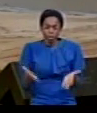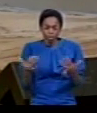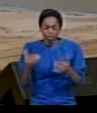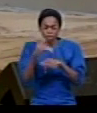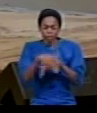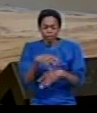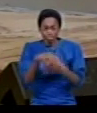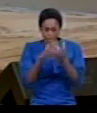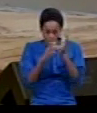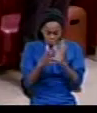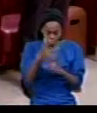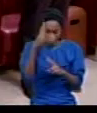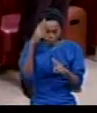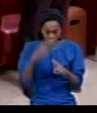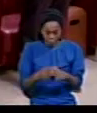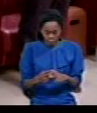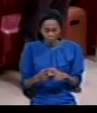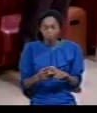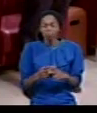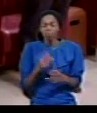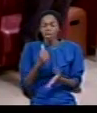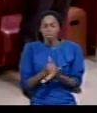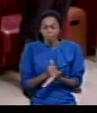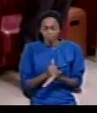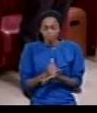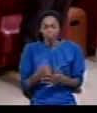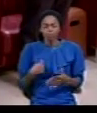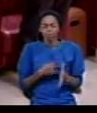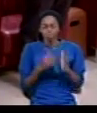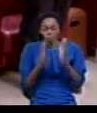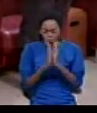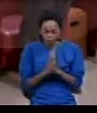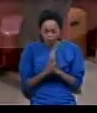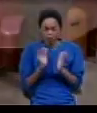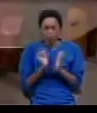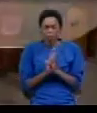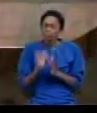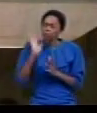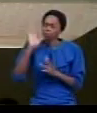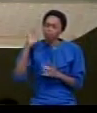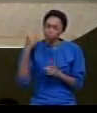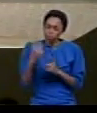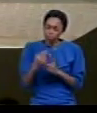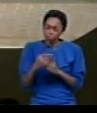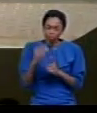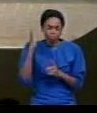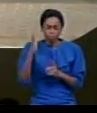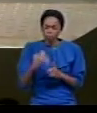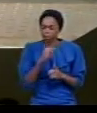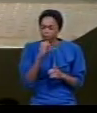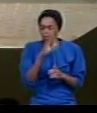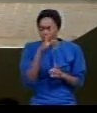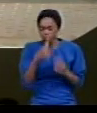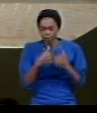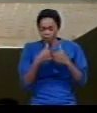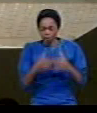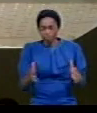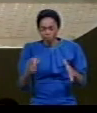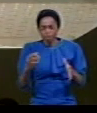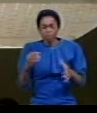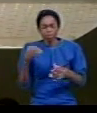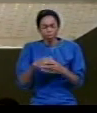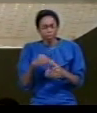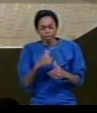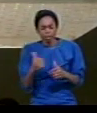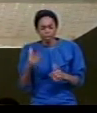tonight in Jesus' name. We pray that your word will not be lost on